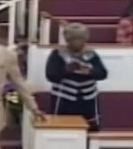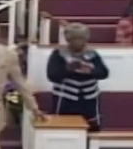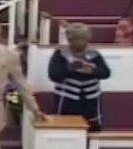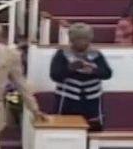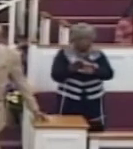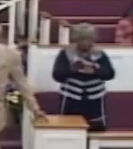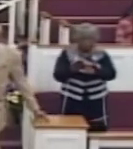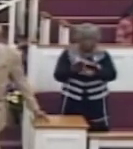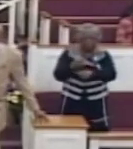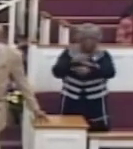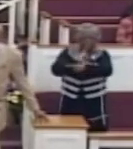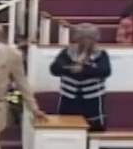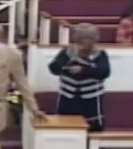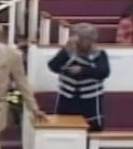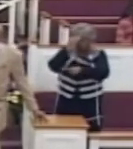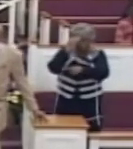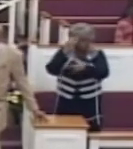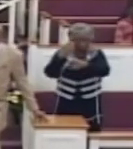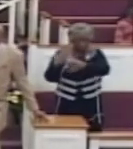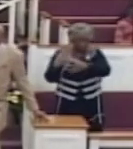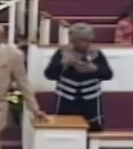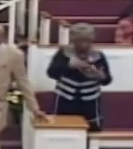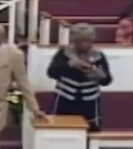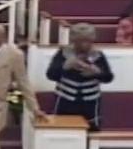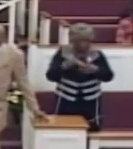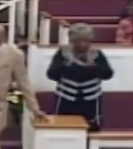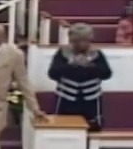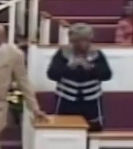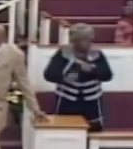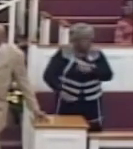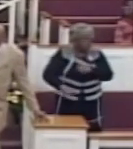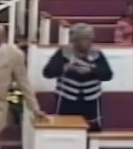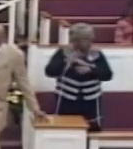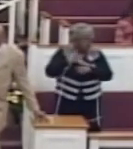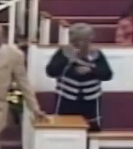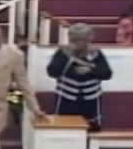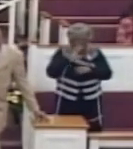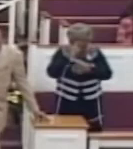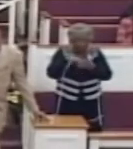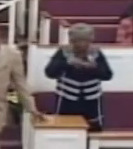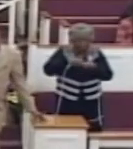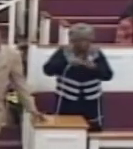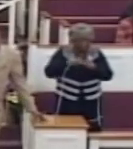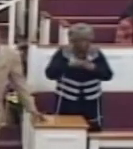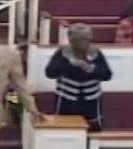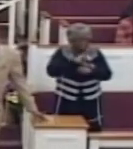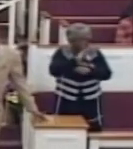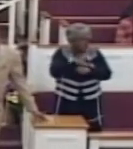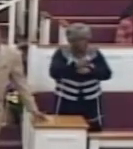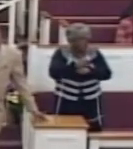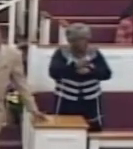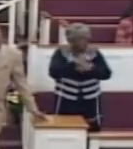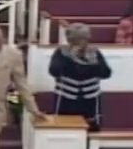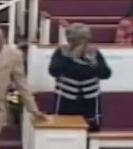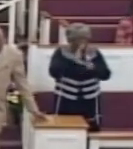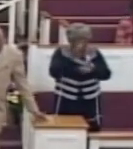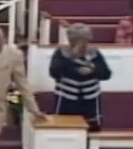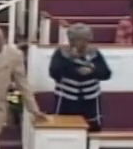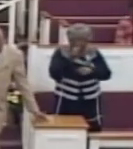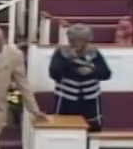I know you wrestling with a giant. I don't care what that giant is. Can be